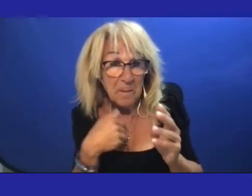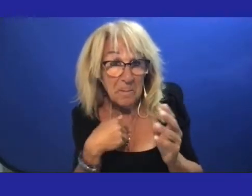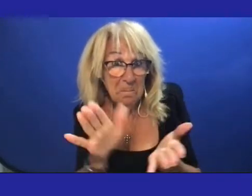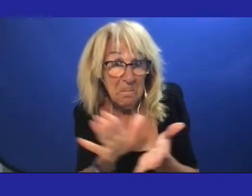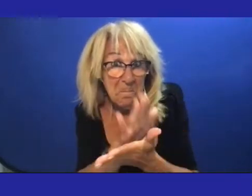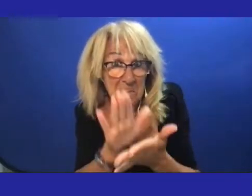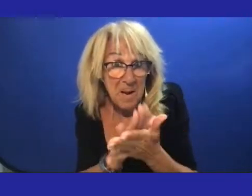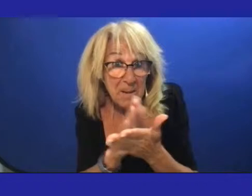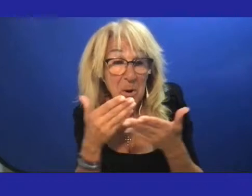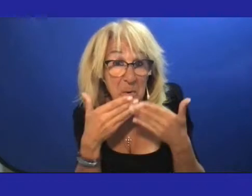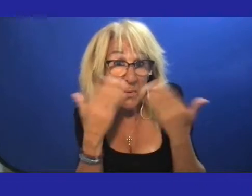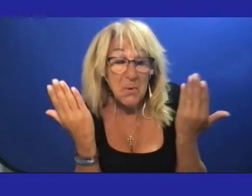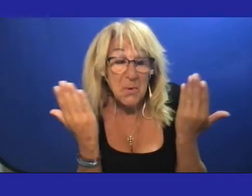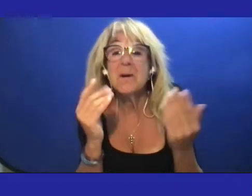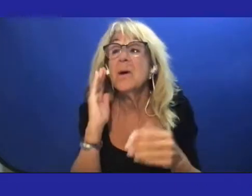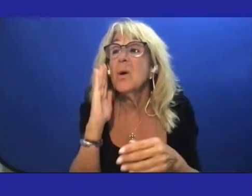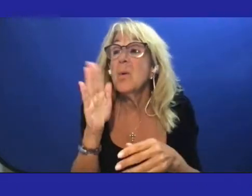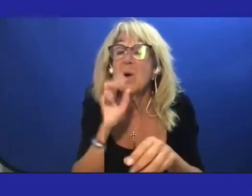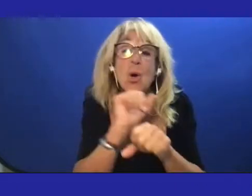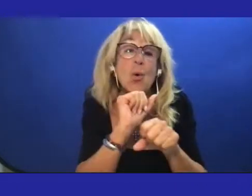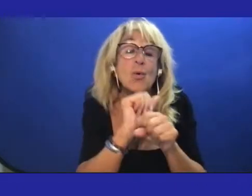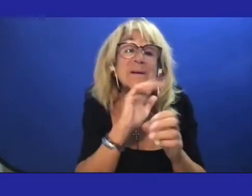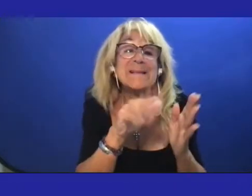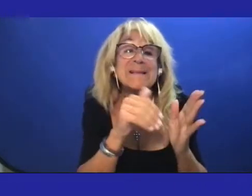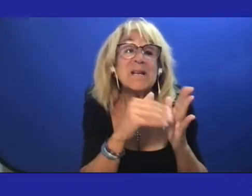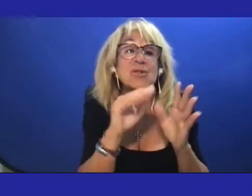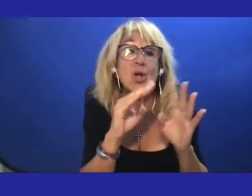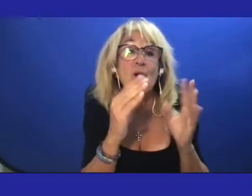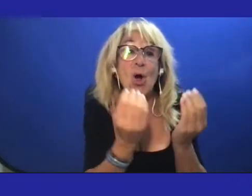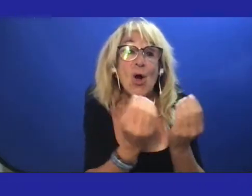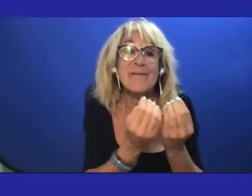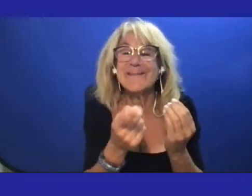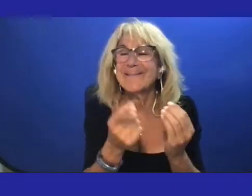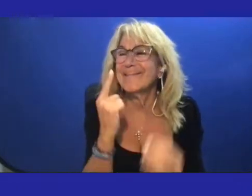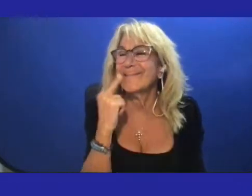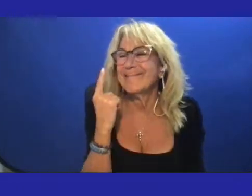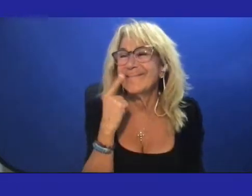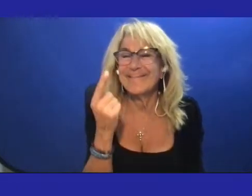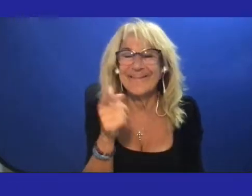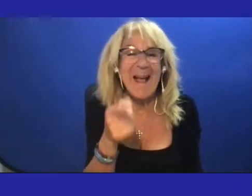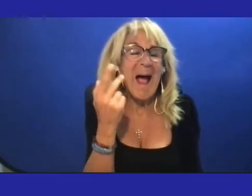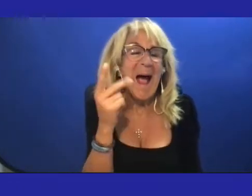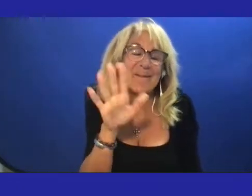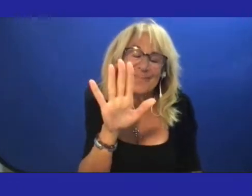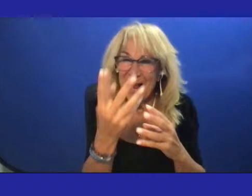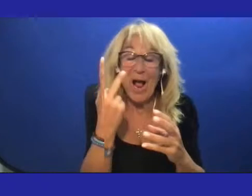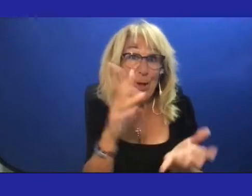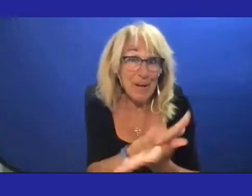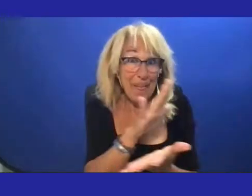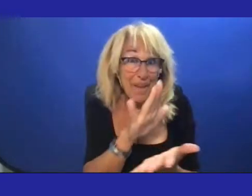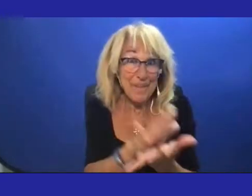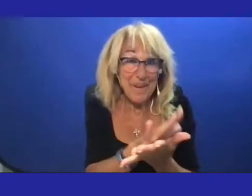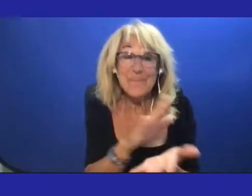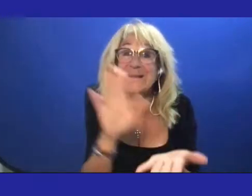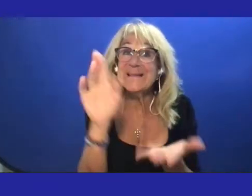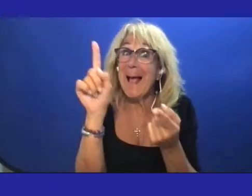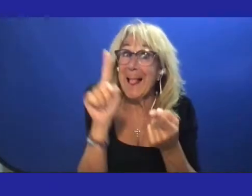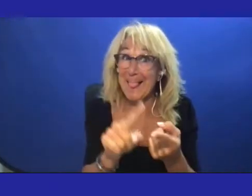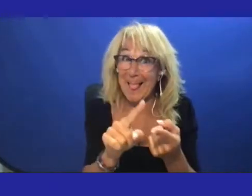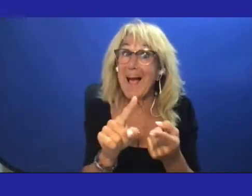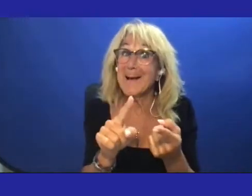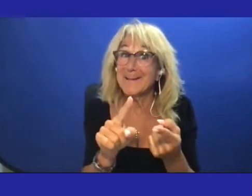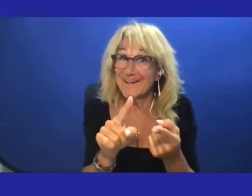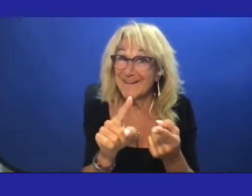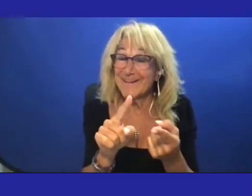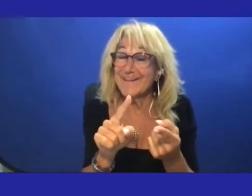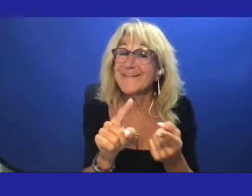central office to develop a strategy. And actually, I will say that I had looked at the paper here, and it was before there. You do